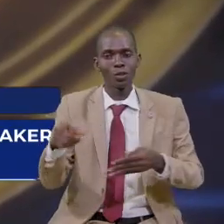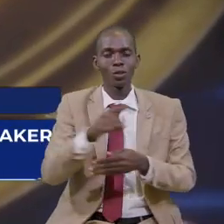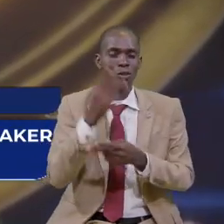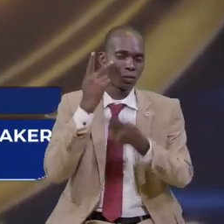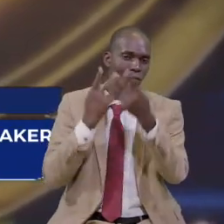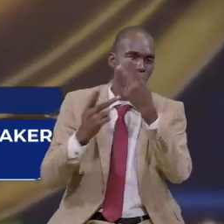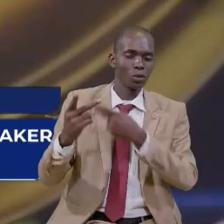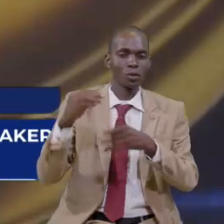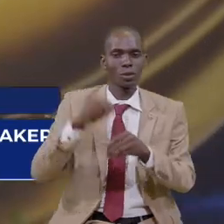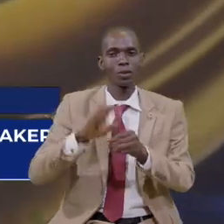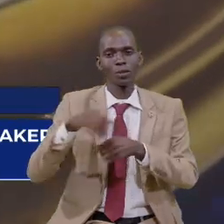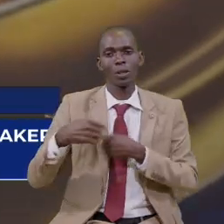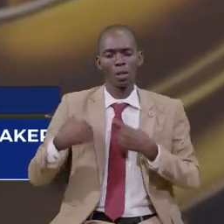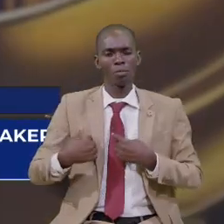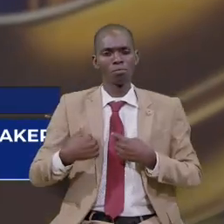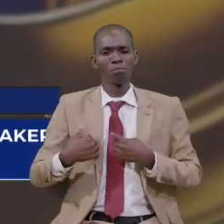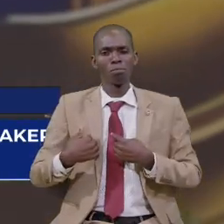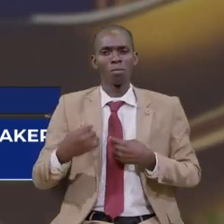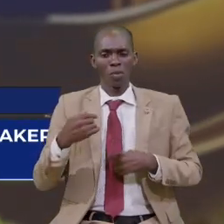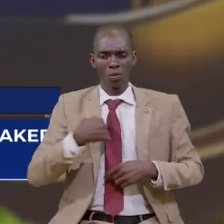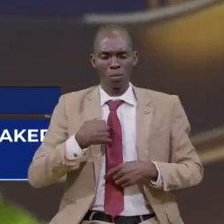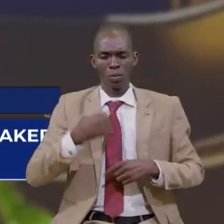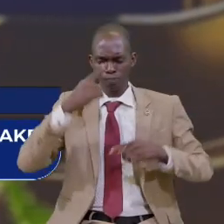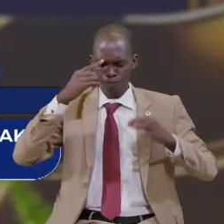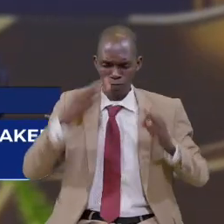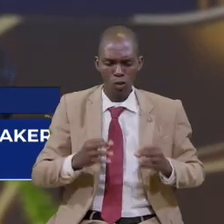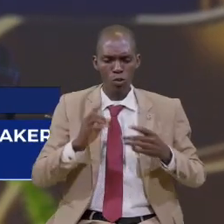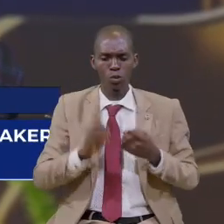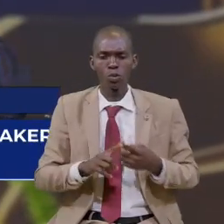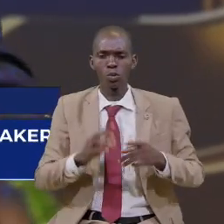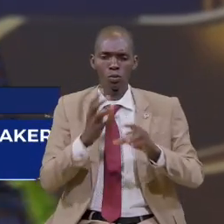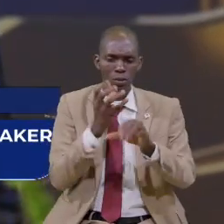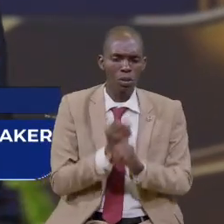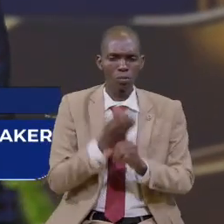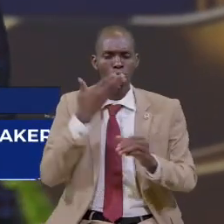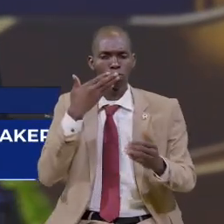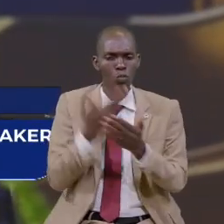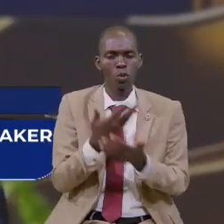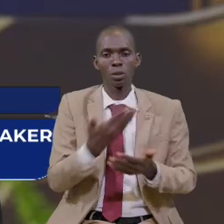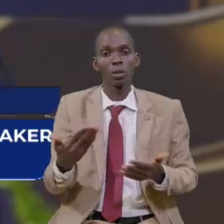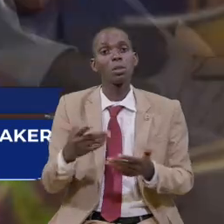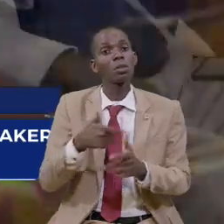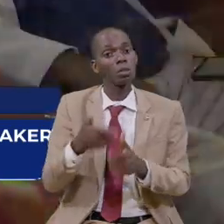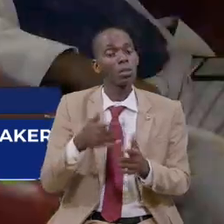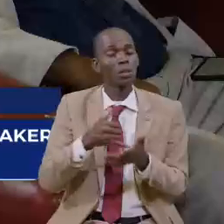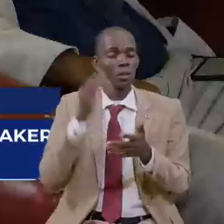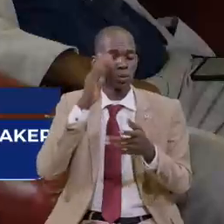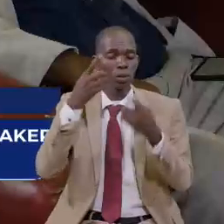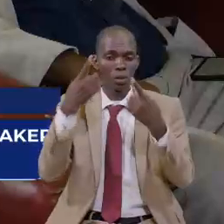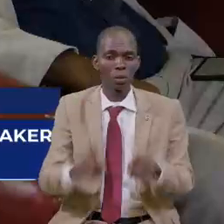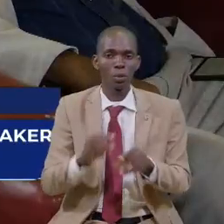say, I'm going to be a go-getter. It will be done. It will be done.